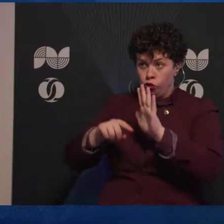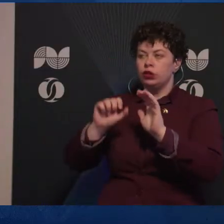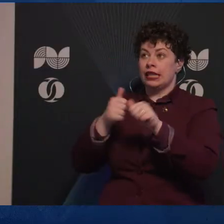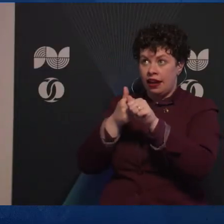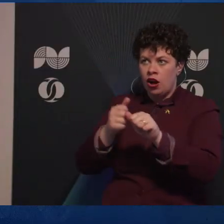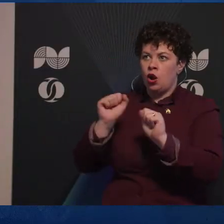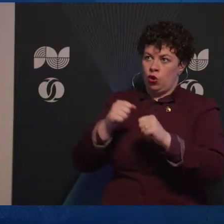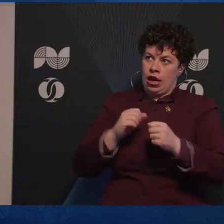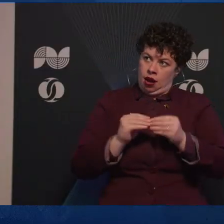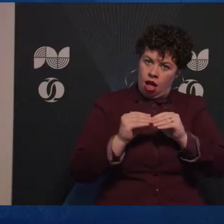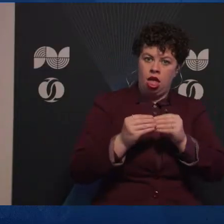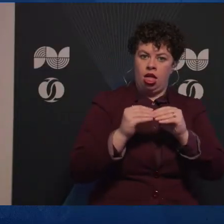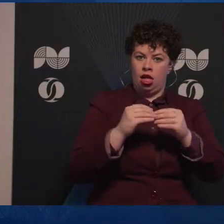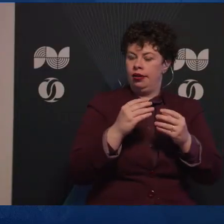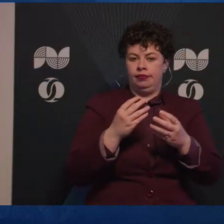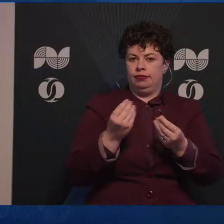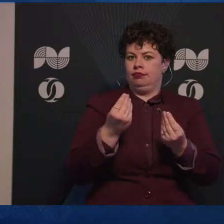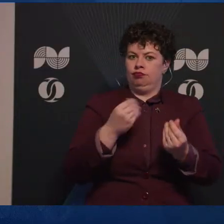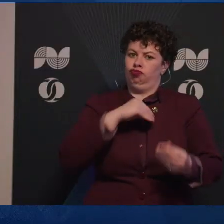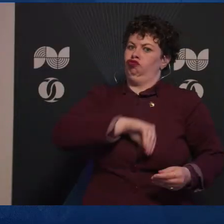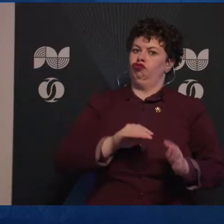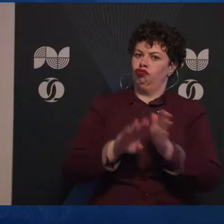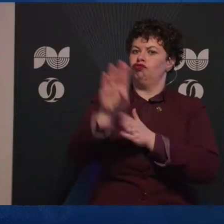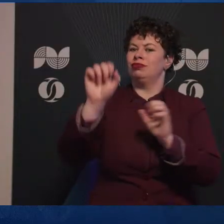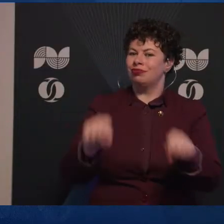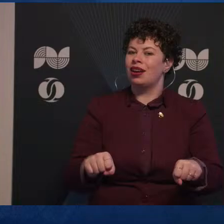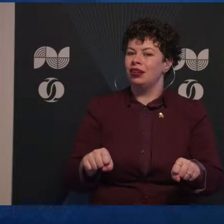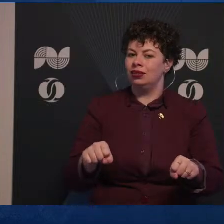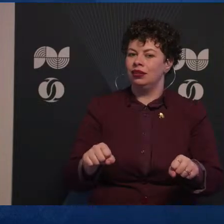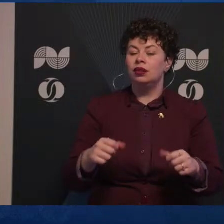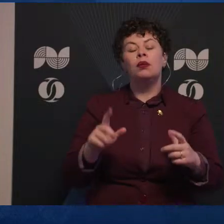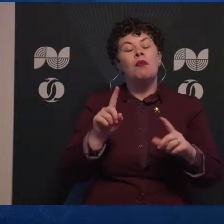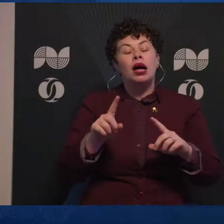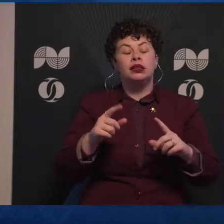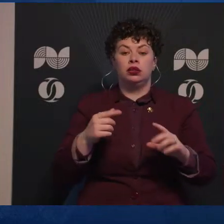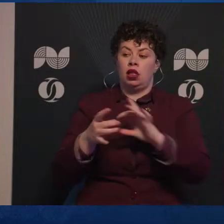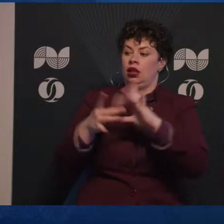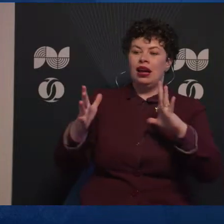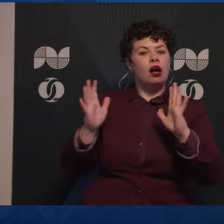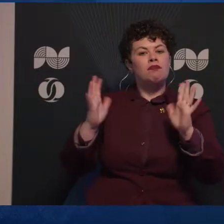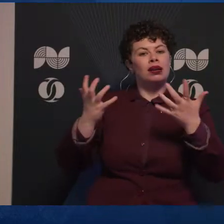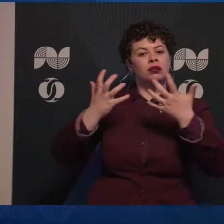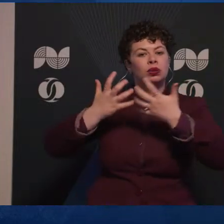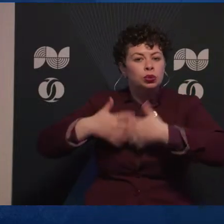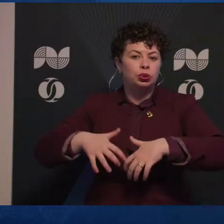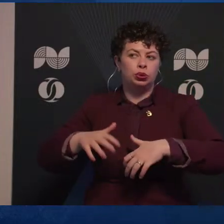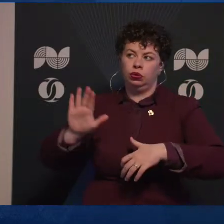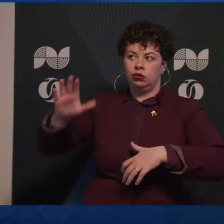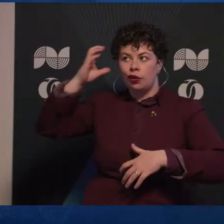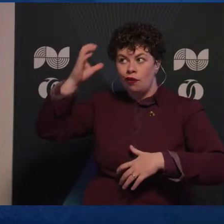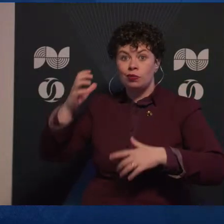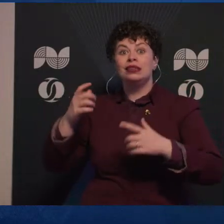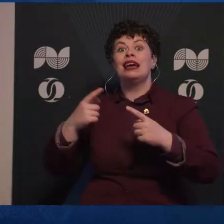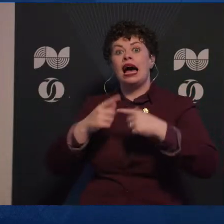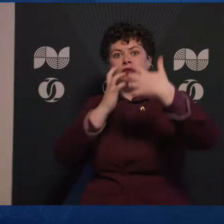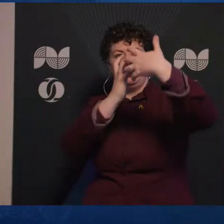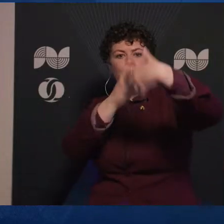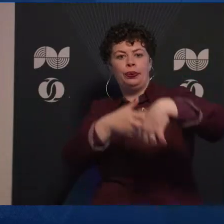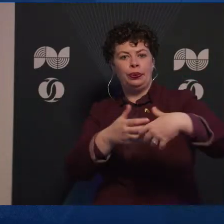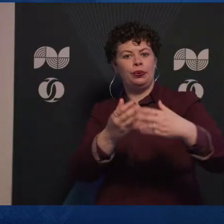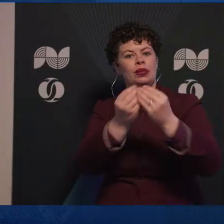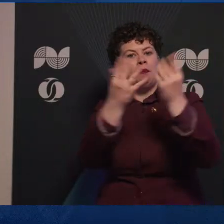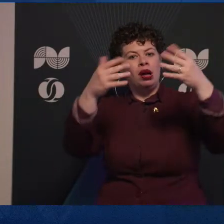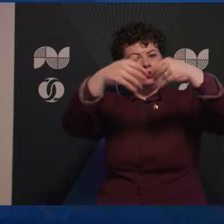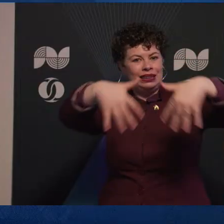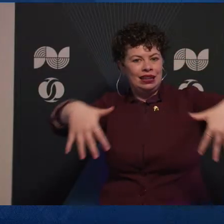of those endeavors, and we like to work in a symbiotic way with the likes of EBRD, who, as you embark on